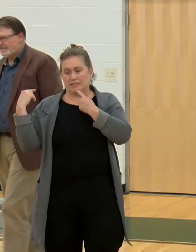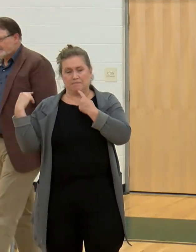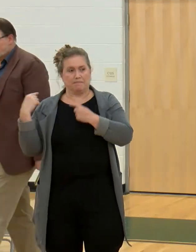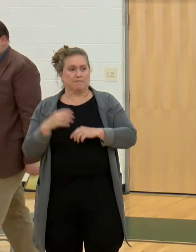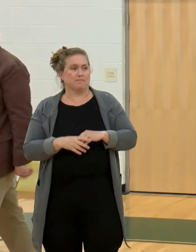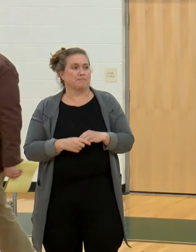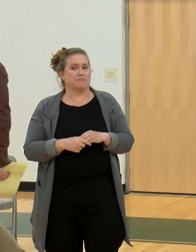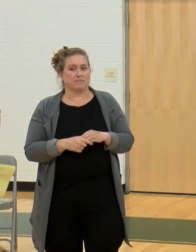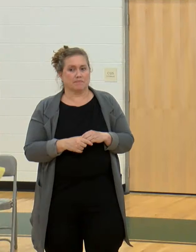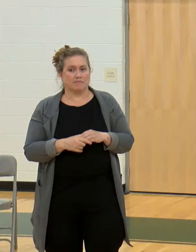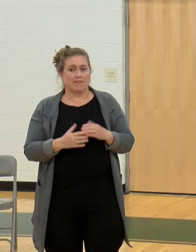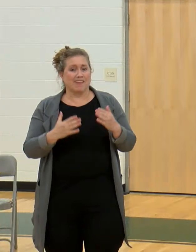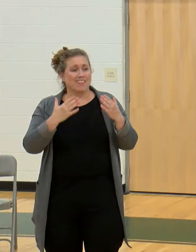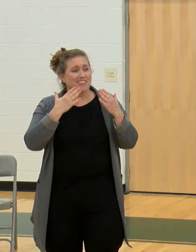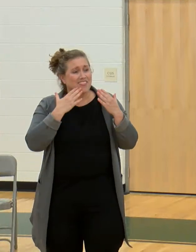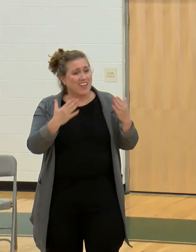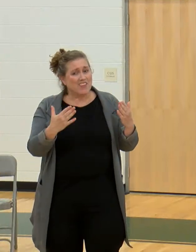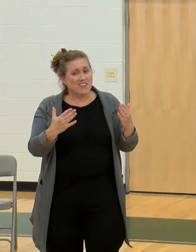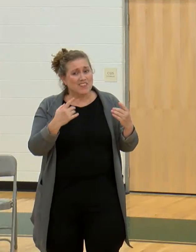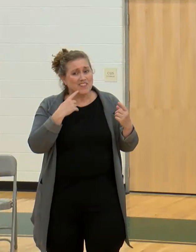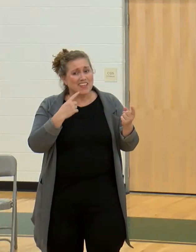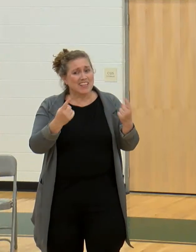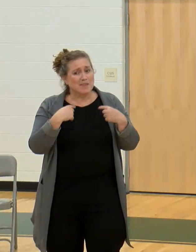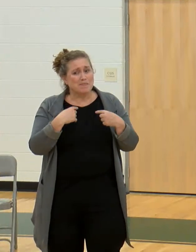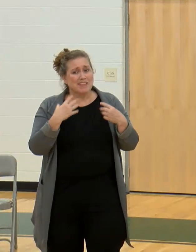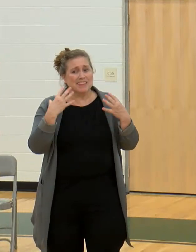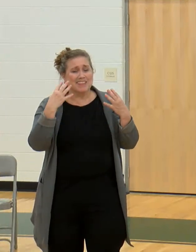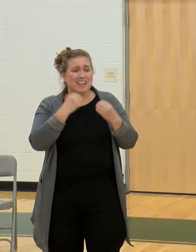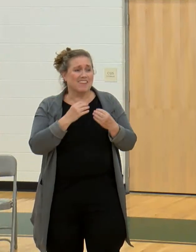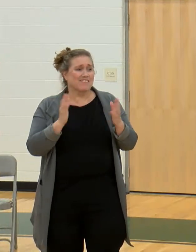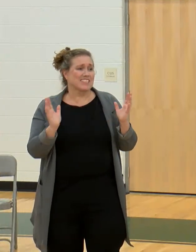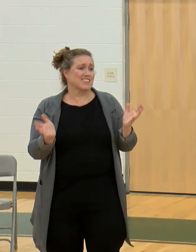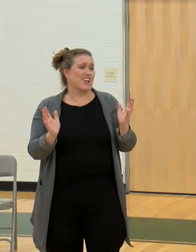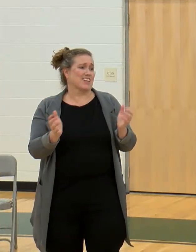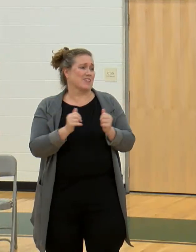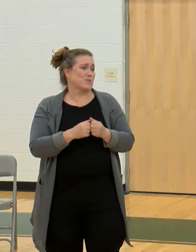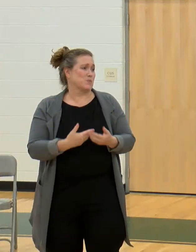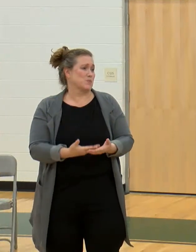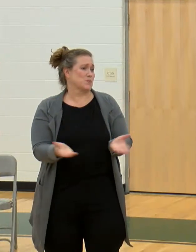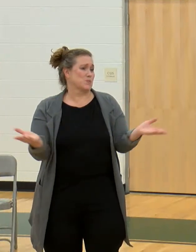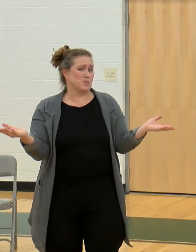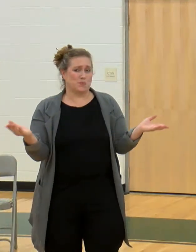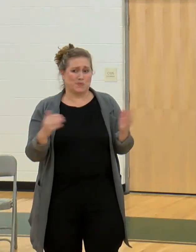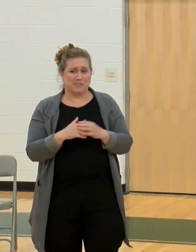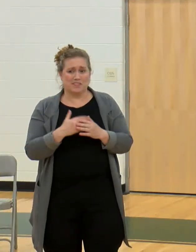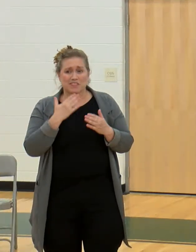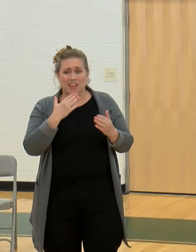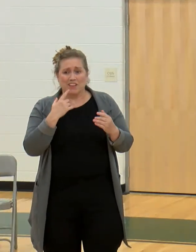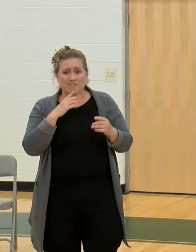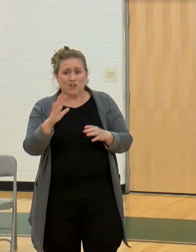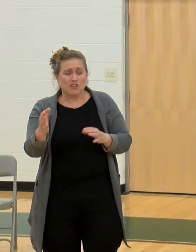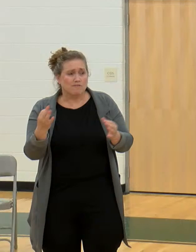Well, thank you all for coming today. It's been lovely talking to you. It's been lovely getting your input, and it's definitely